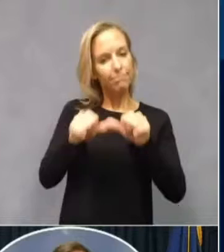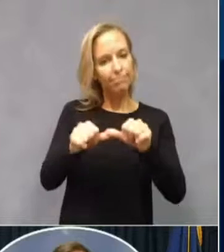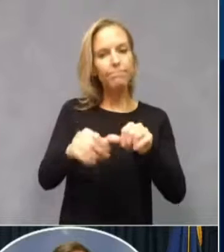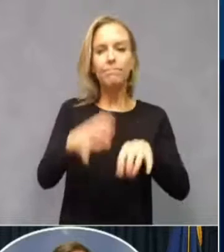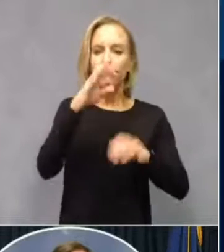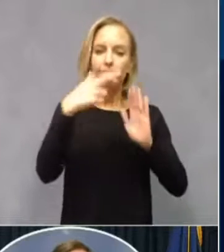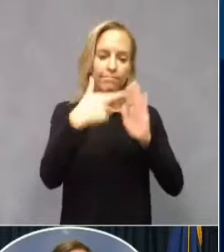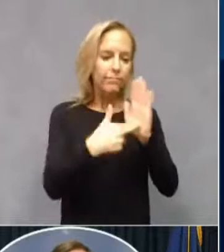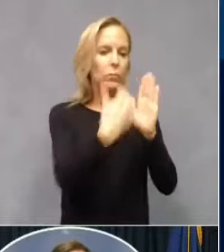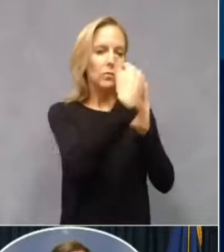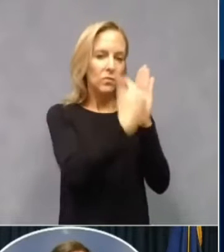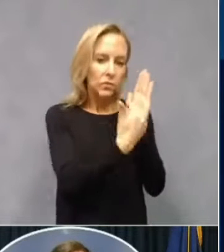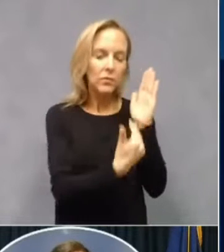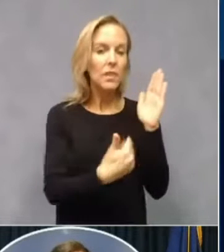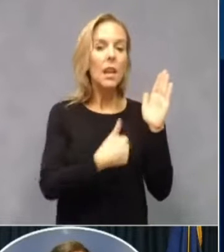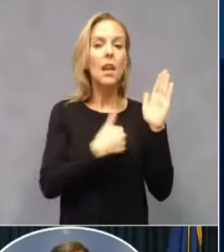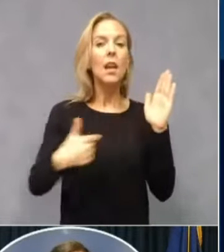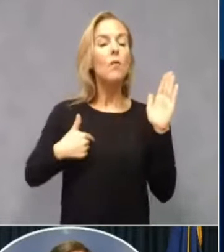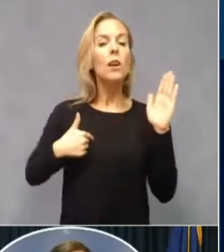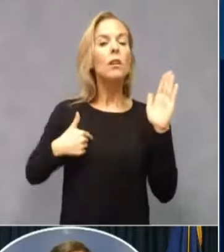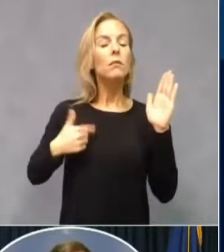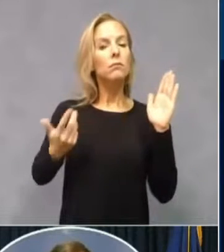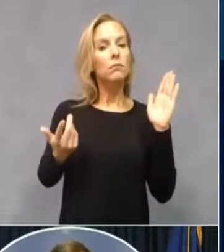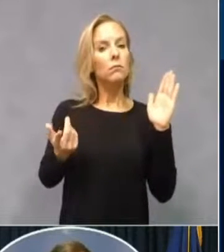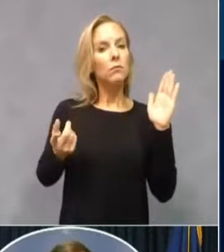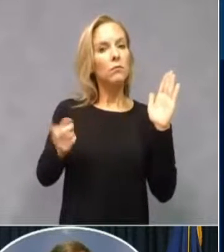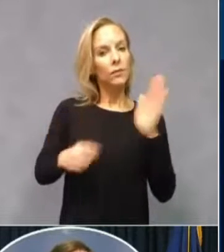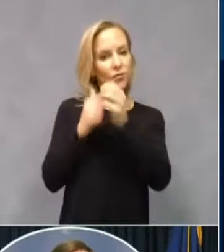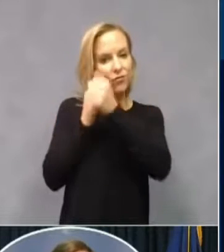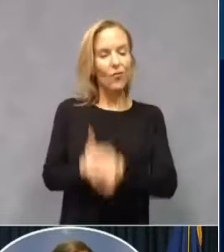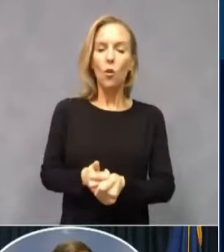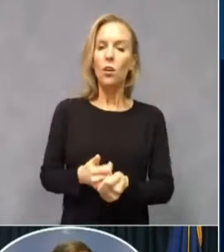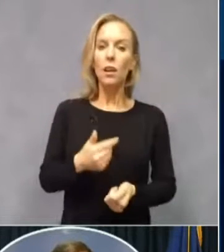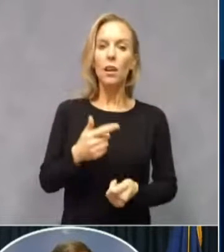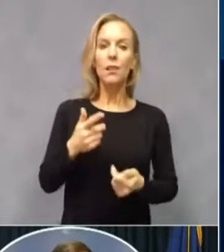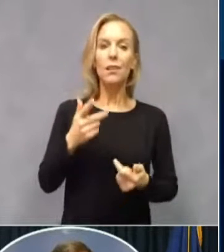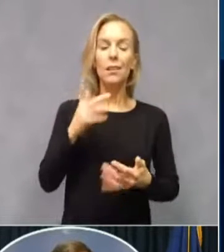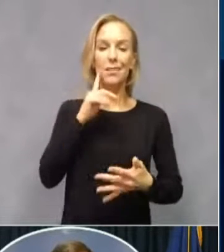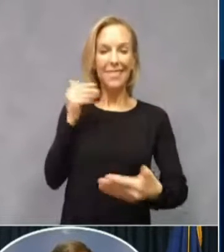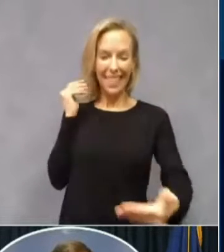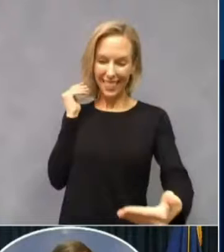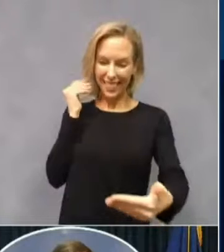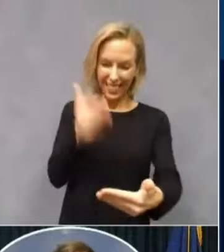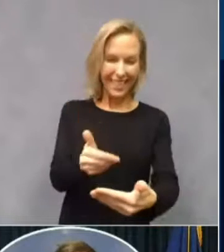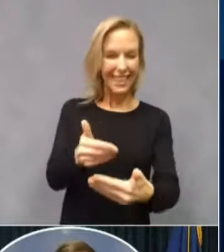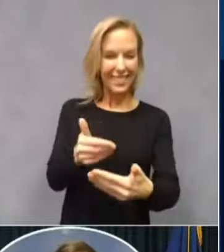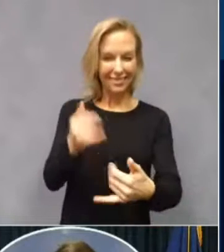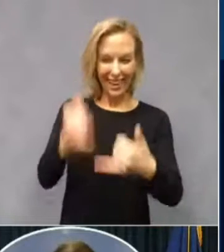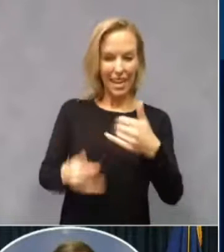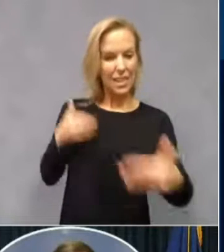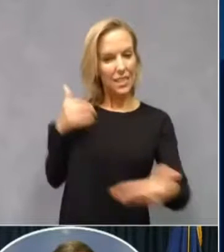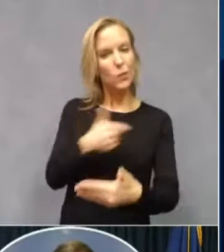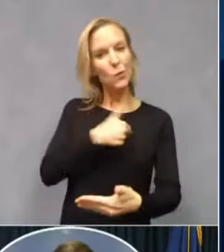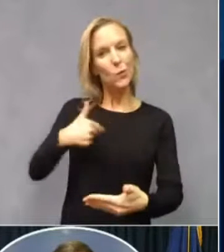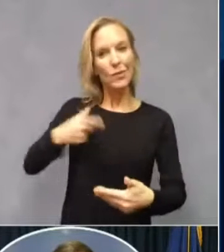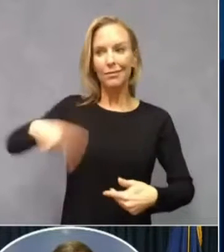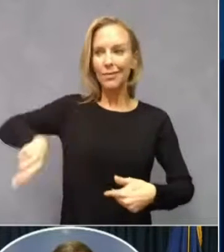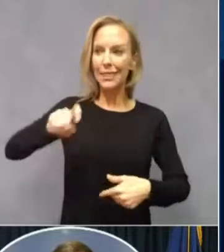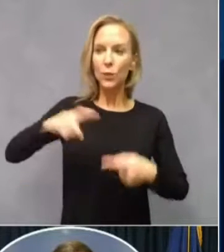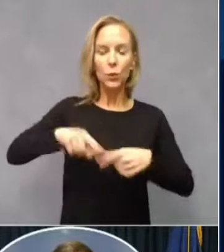don't surrender at the end and near the end of this virus, those are people that we won't